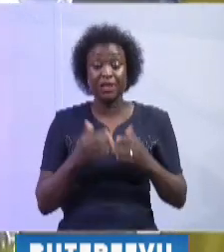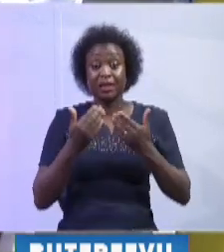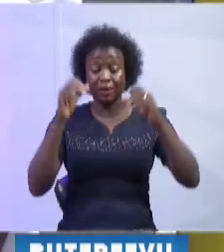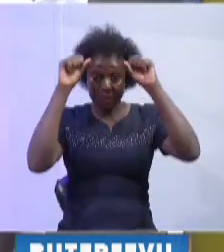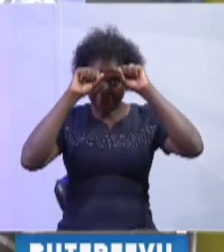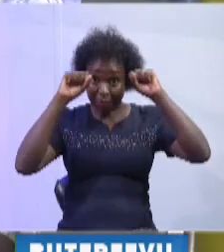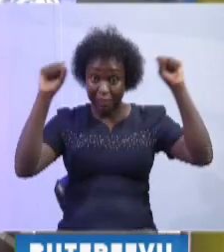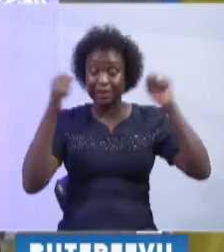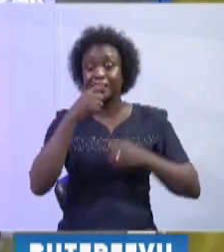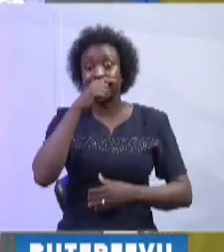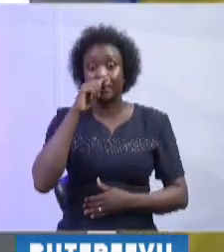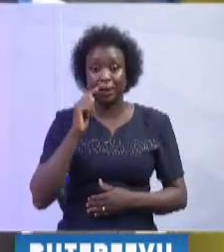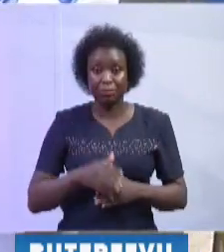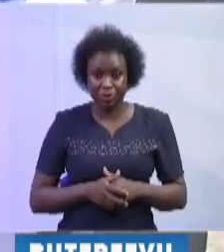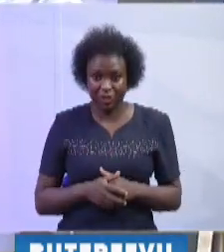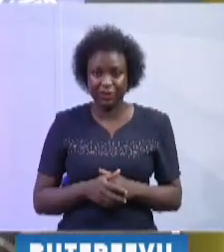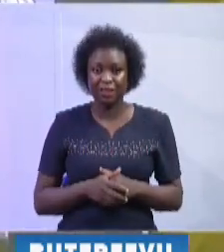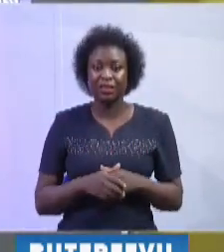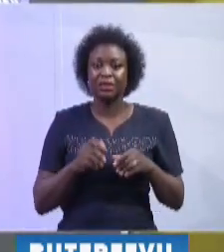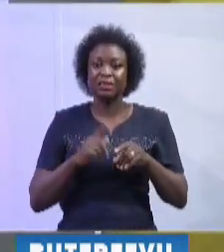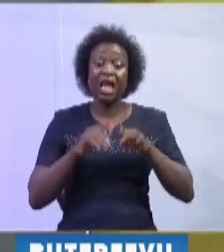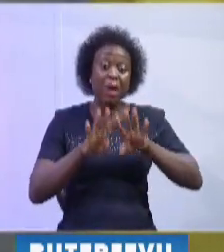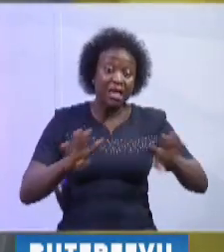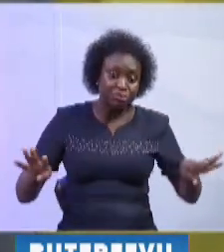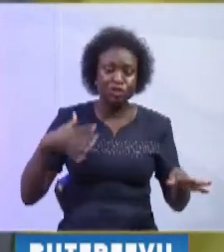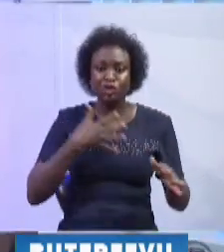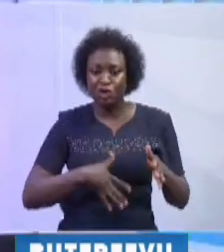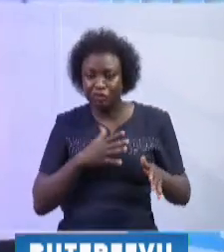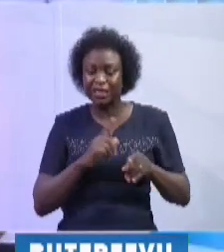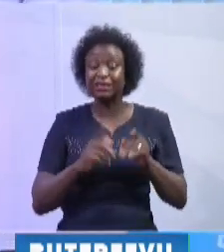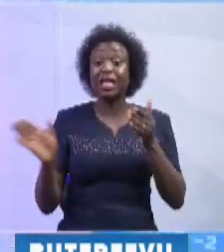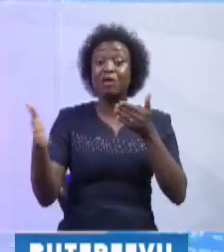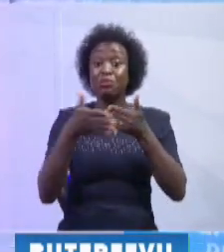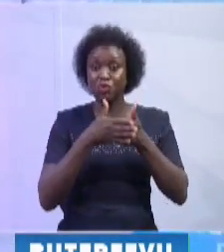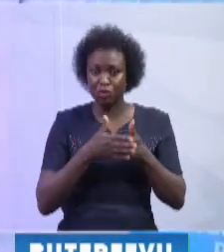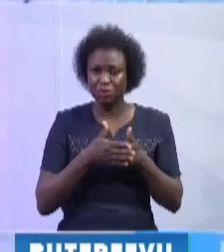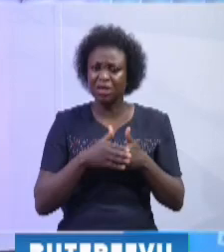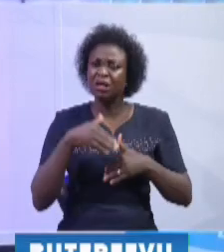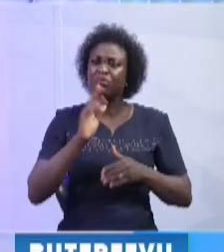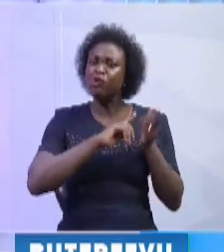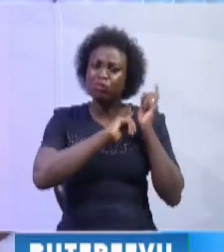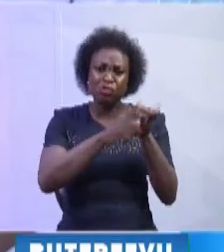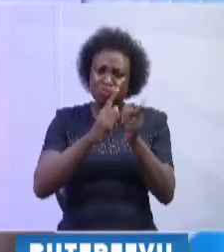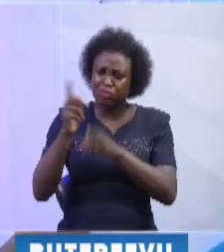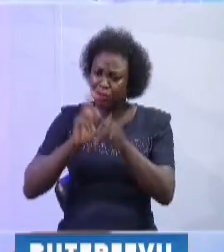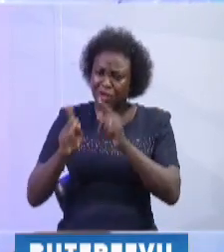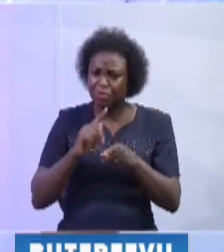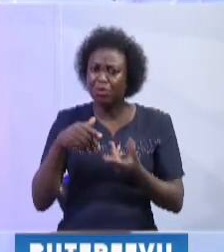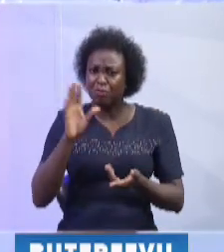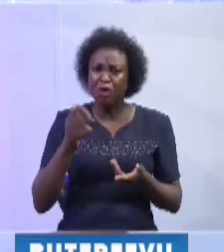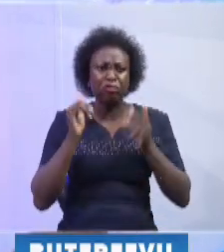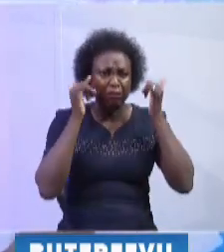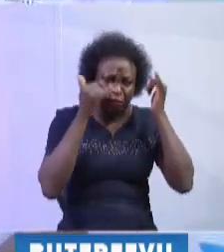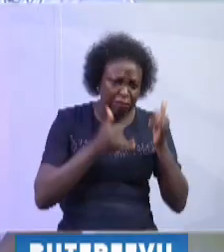eggwanga Yoweri Kaguta Museveni bw'abaddagalawo omuliso gwa science, tekinologiya n'obuyiiya akugumbudde abo bonna abasibye akanyaga ku